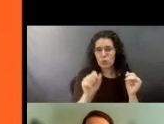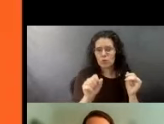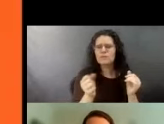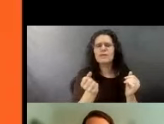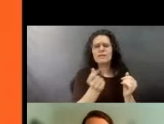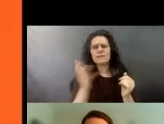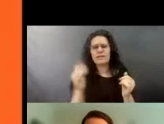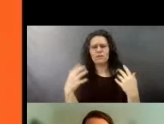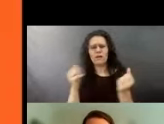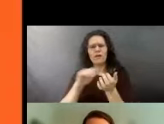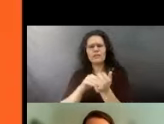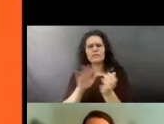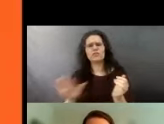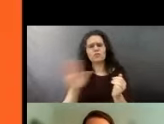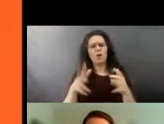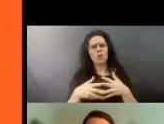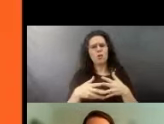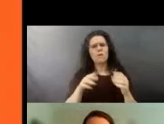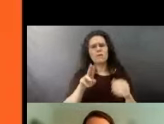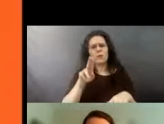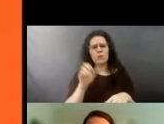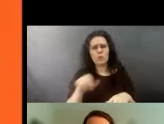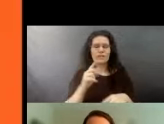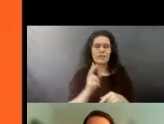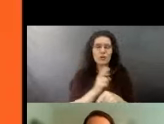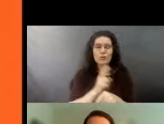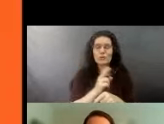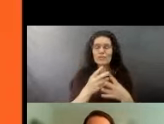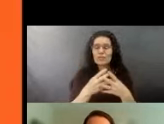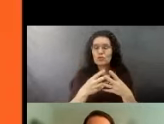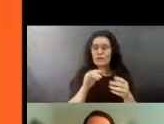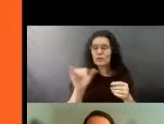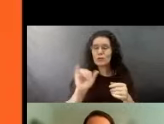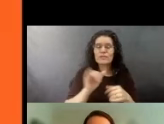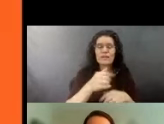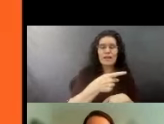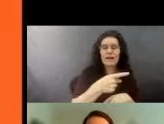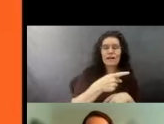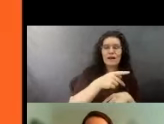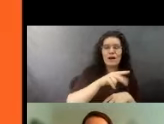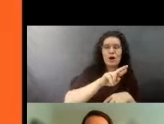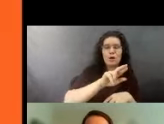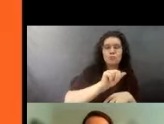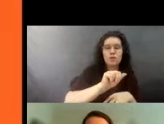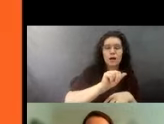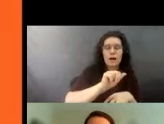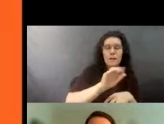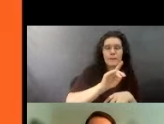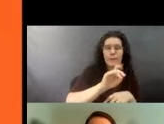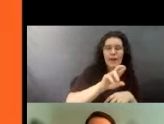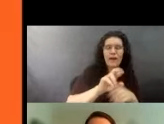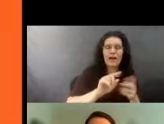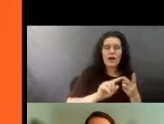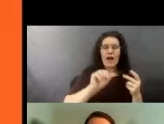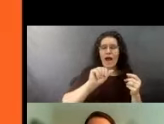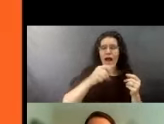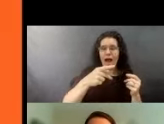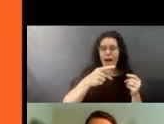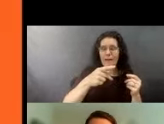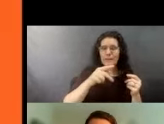already using screening tools such as Prepare, that's an APCHO, MAC, and I think OPCA